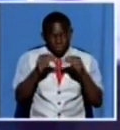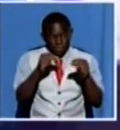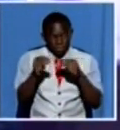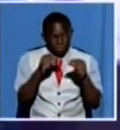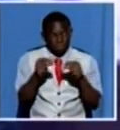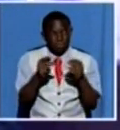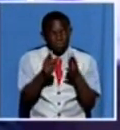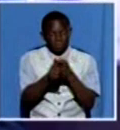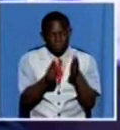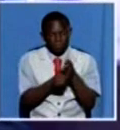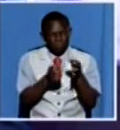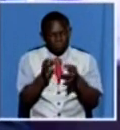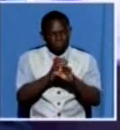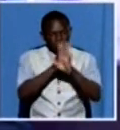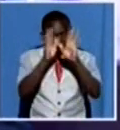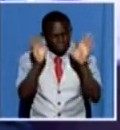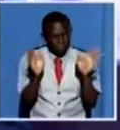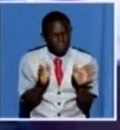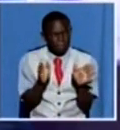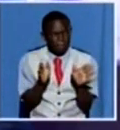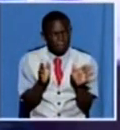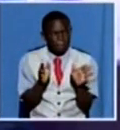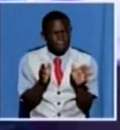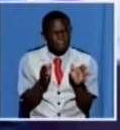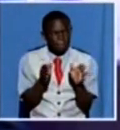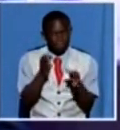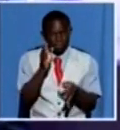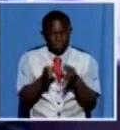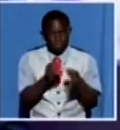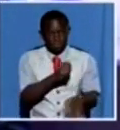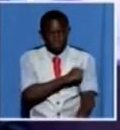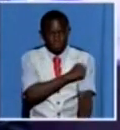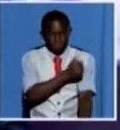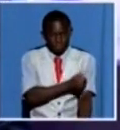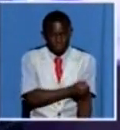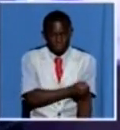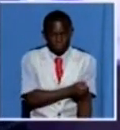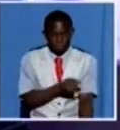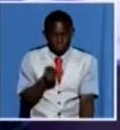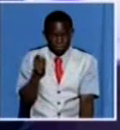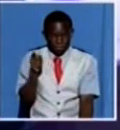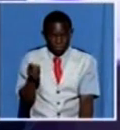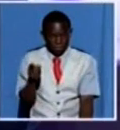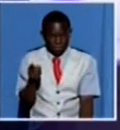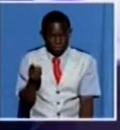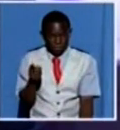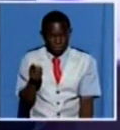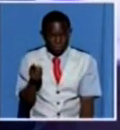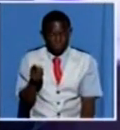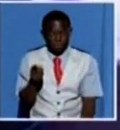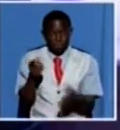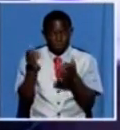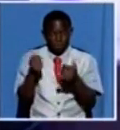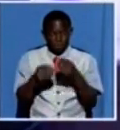is very clear. If the contracting authority does not agree with the conditions advanced by